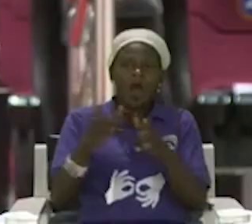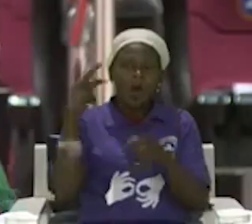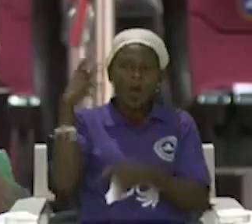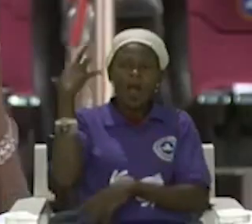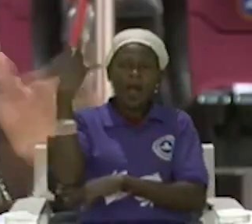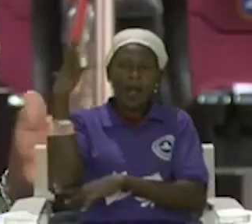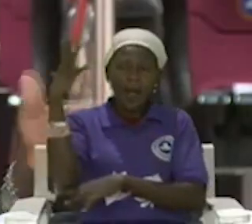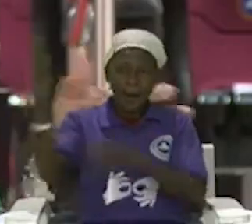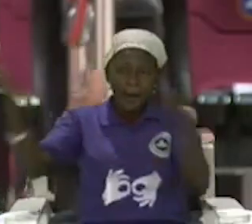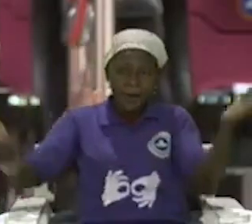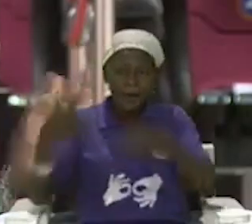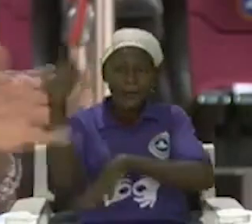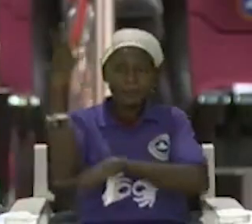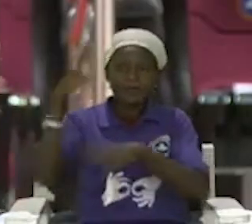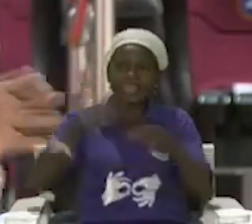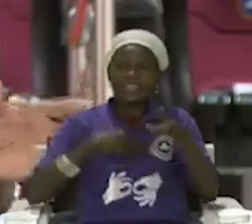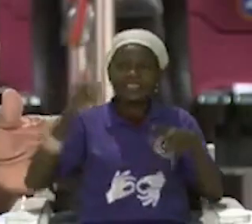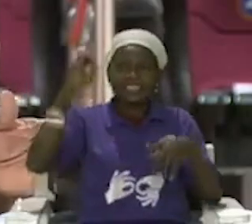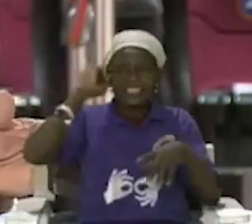And I was